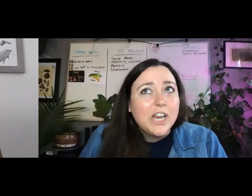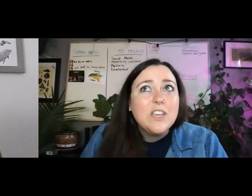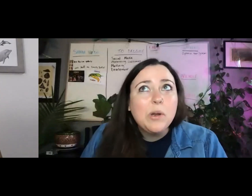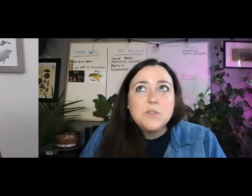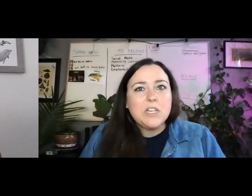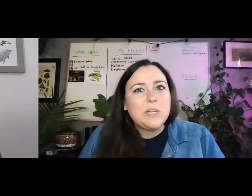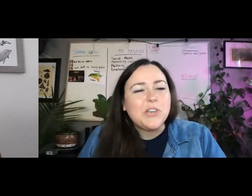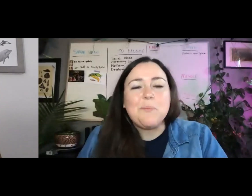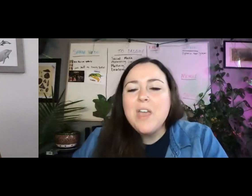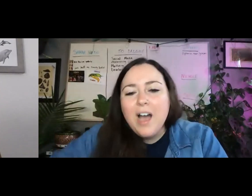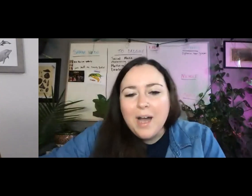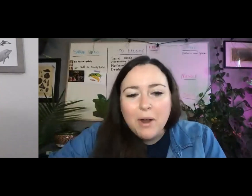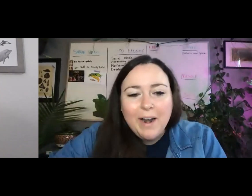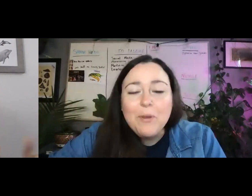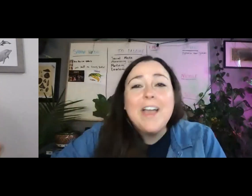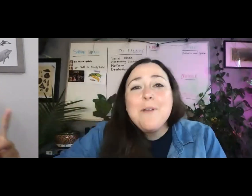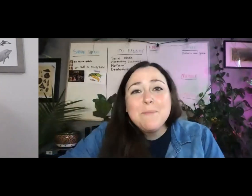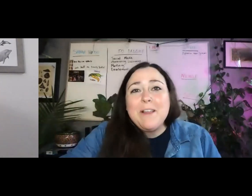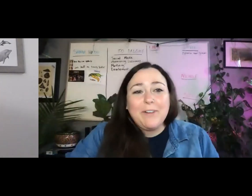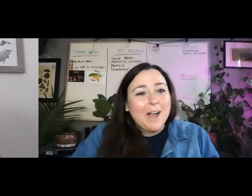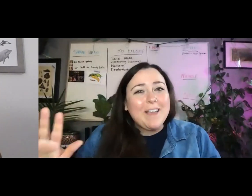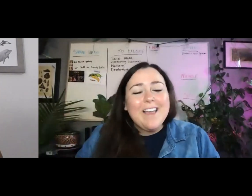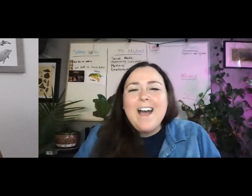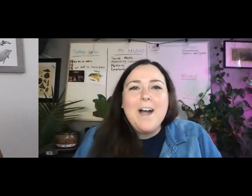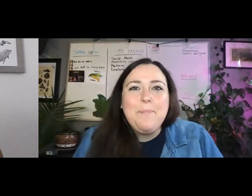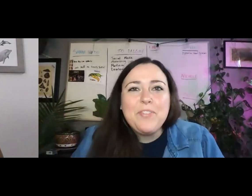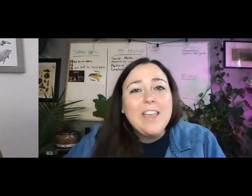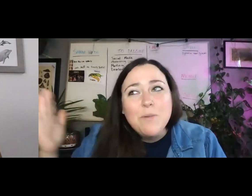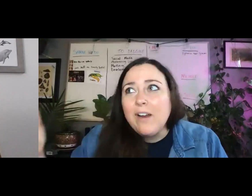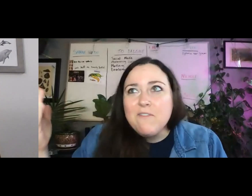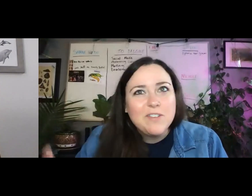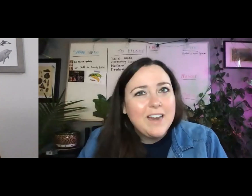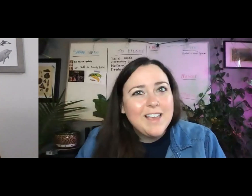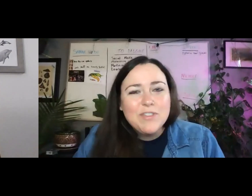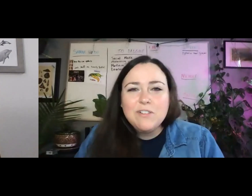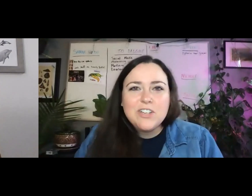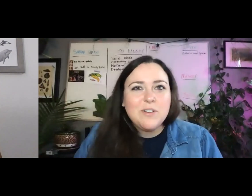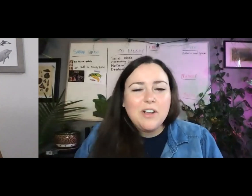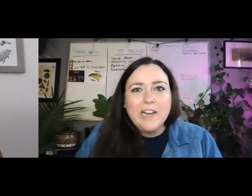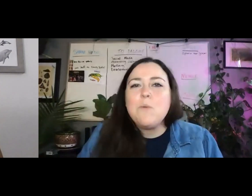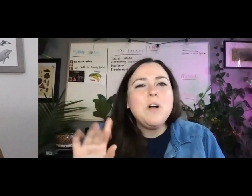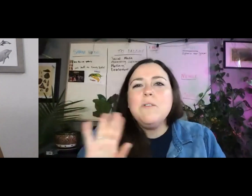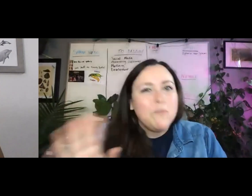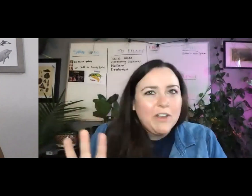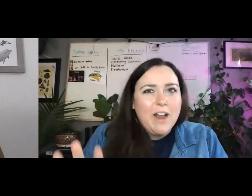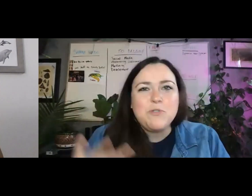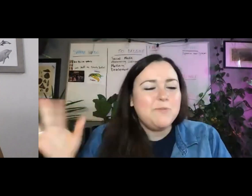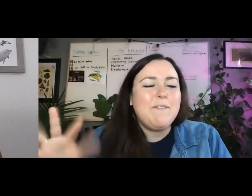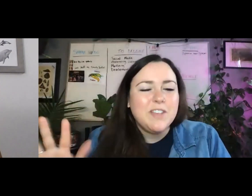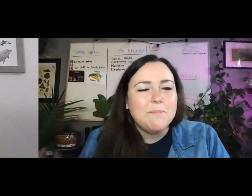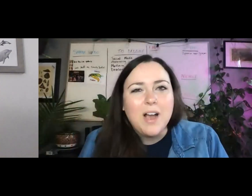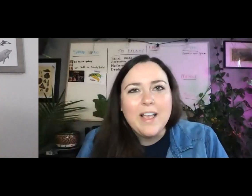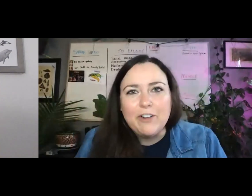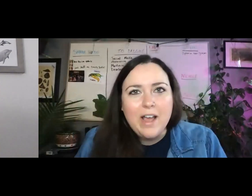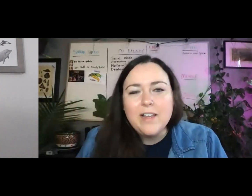there January 2022. All right. Well, thank you everybody for coming. Thank you, Erin, for signing, even though she's no longer here. We'll figure it out. She was